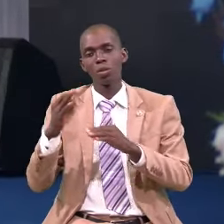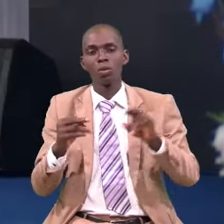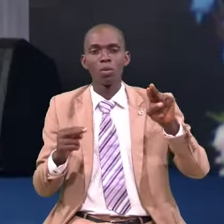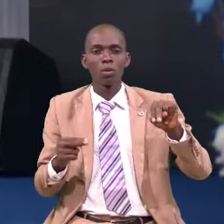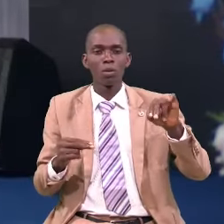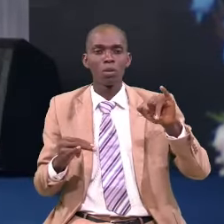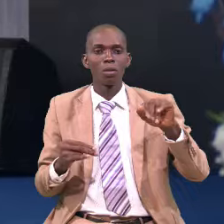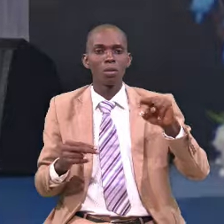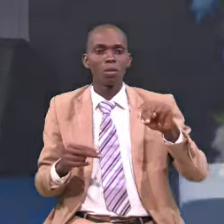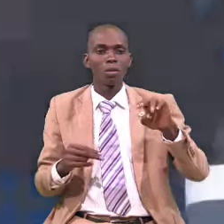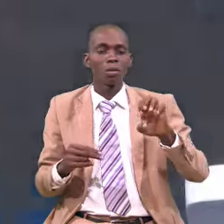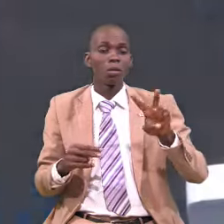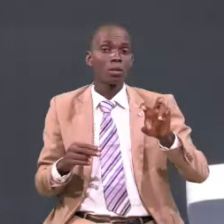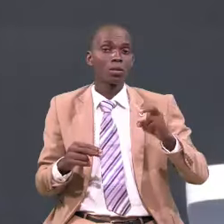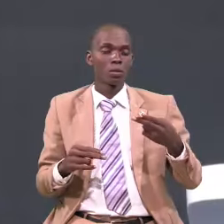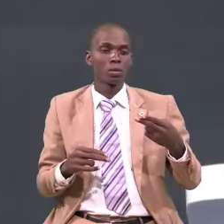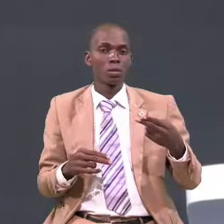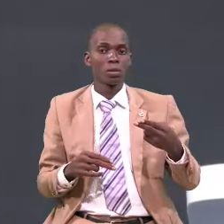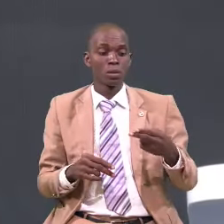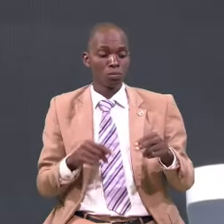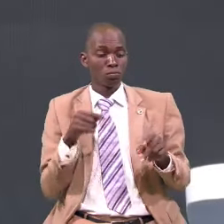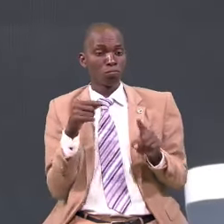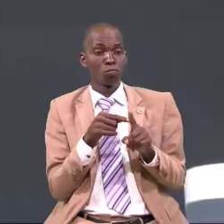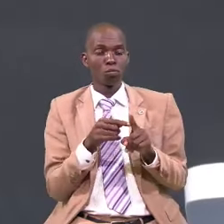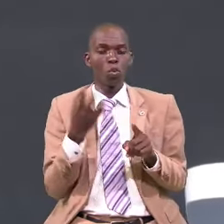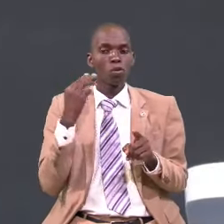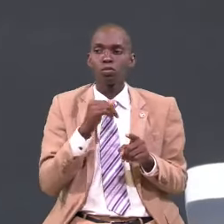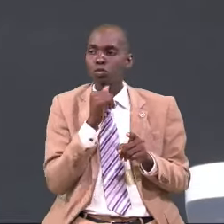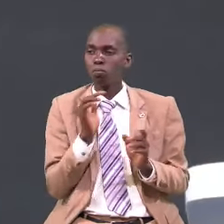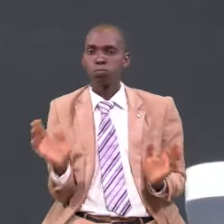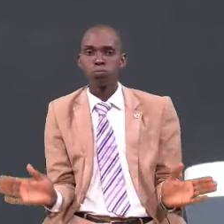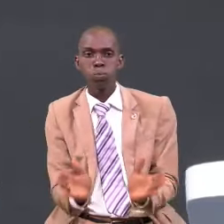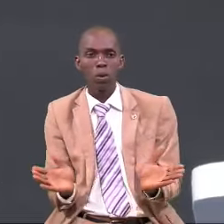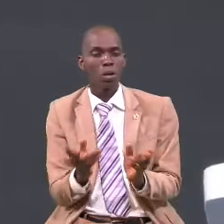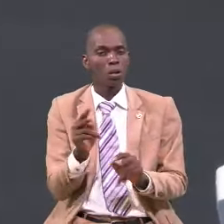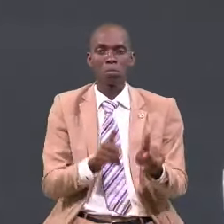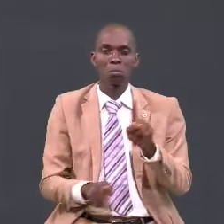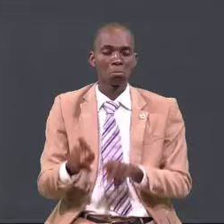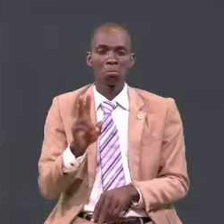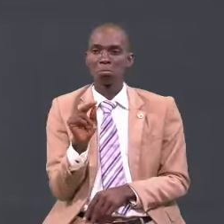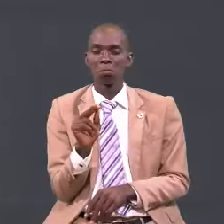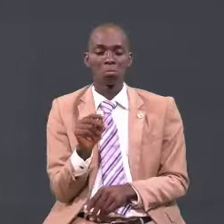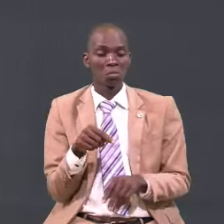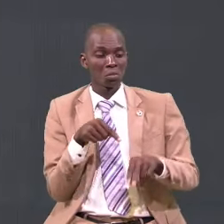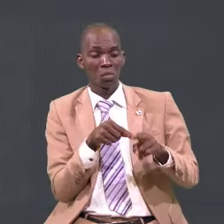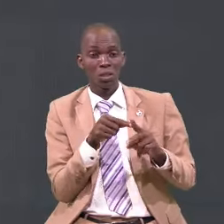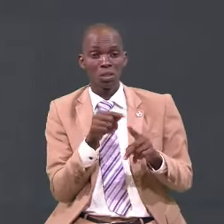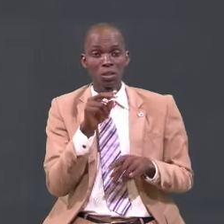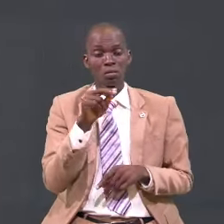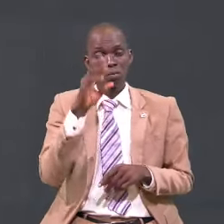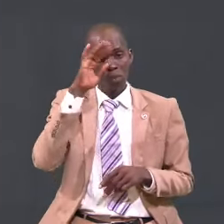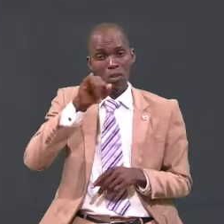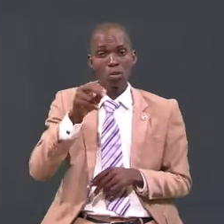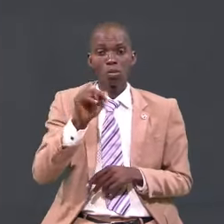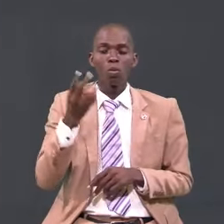He wasn't motivating them. He wasn't encouraging them.